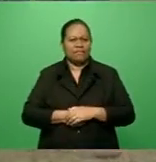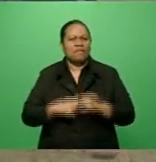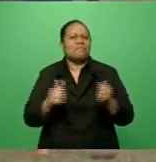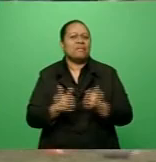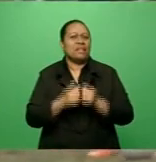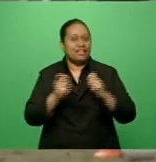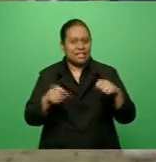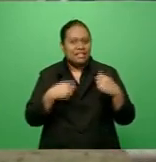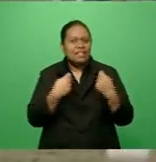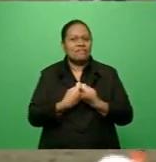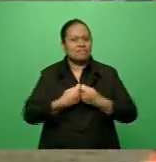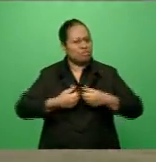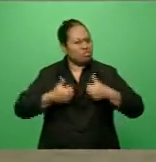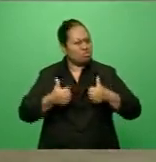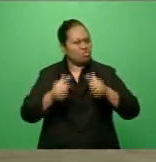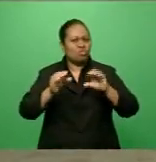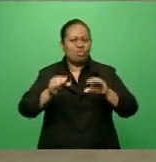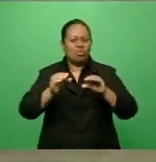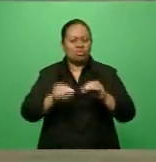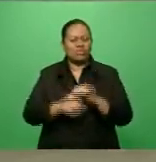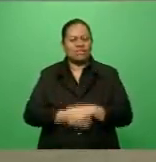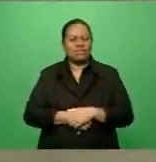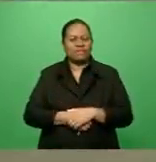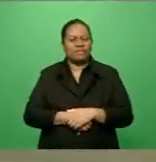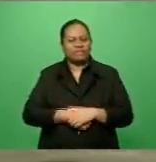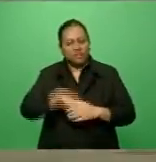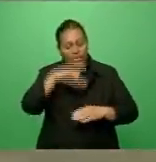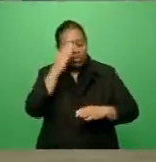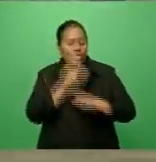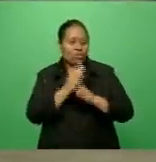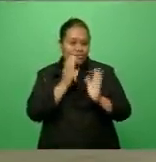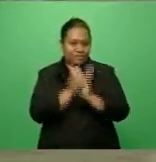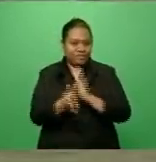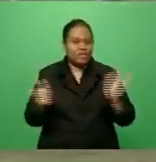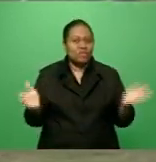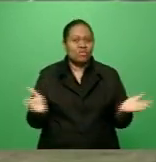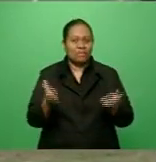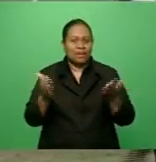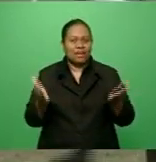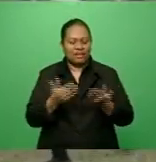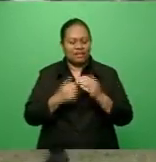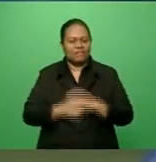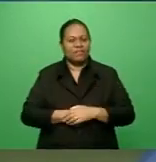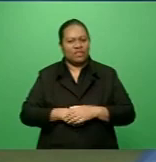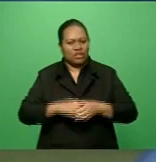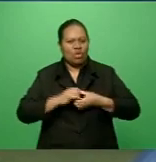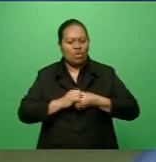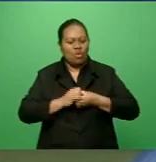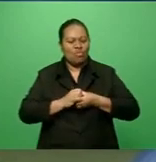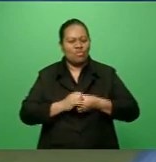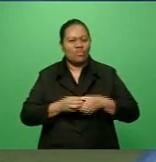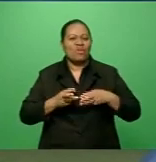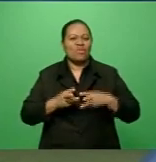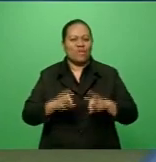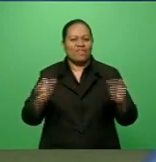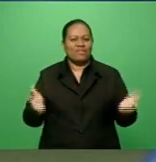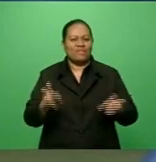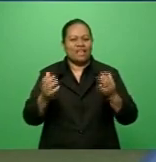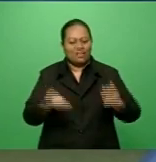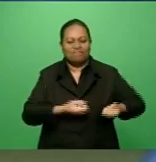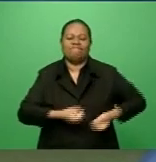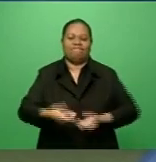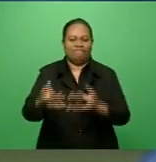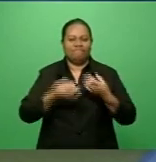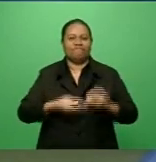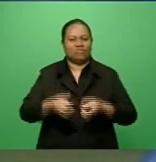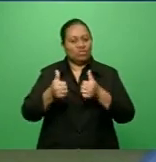team. They have a good coach, so we just hope to go and play to our own style of game and deliver the goods to